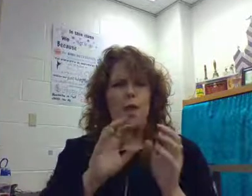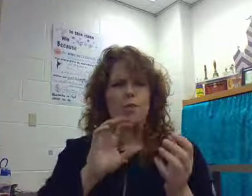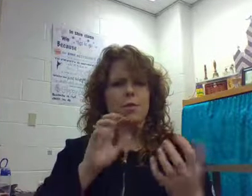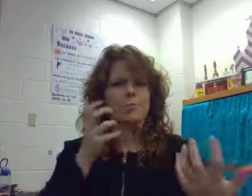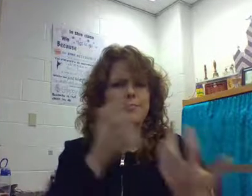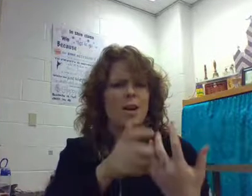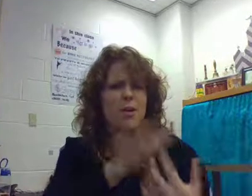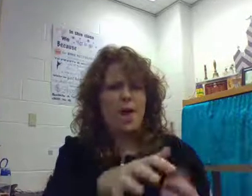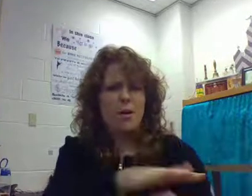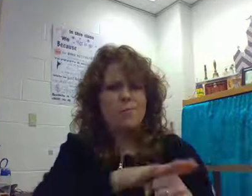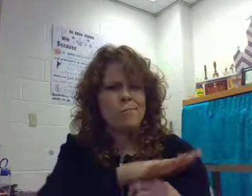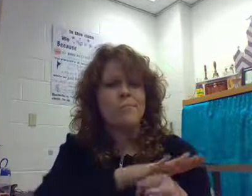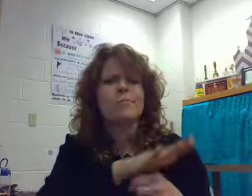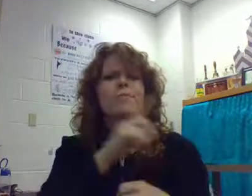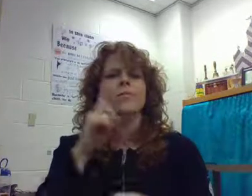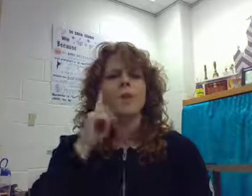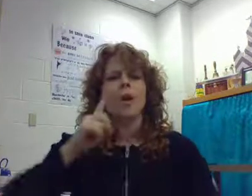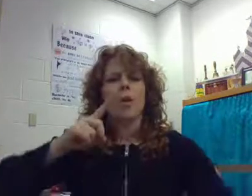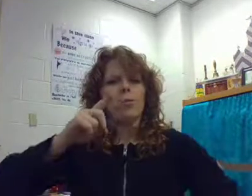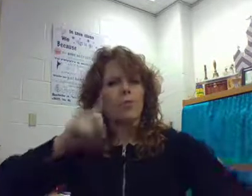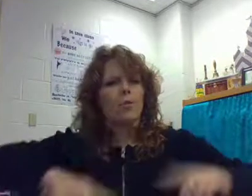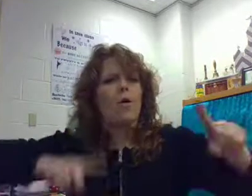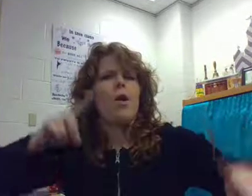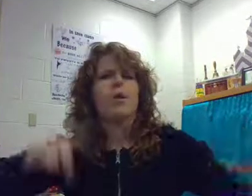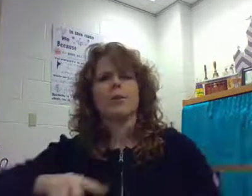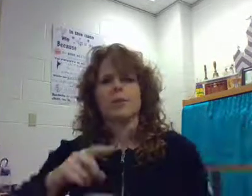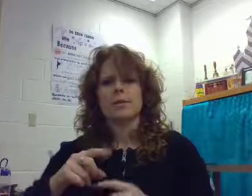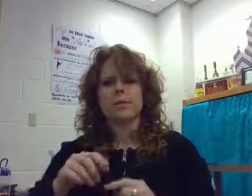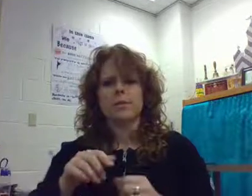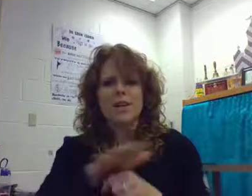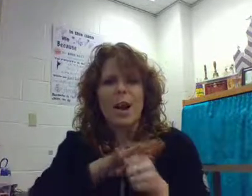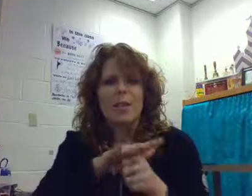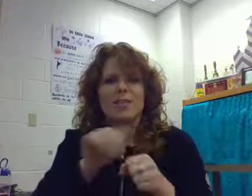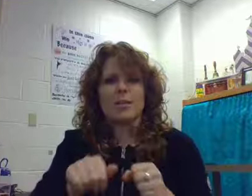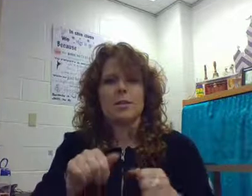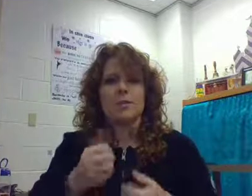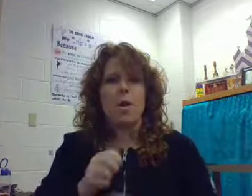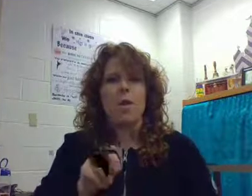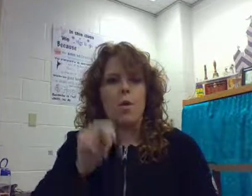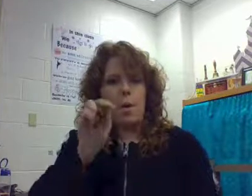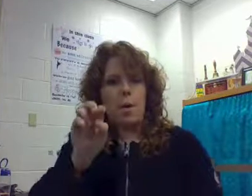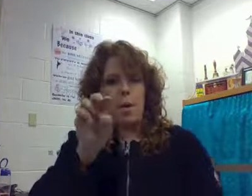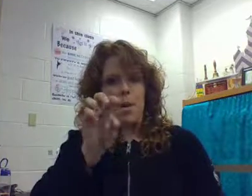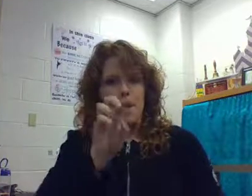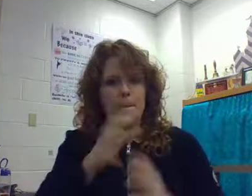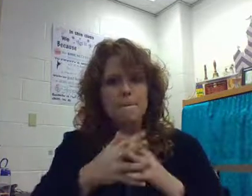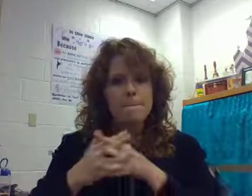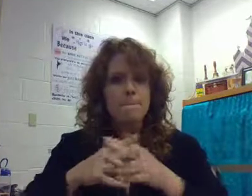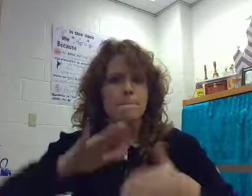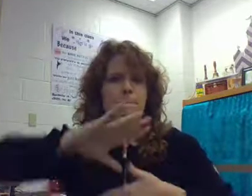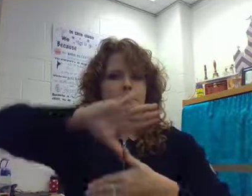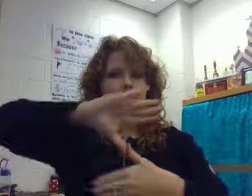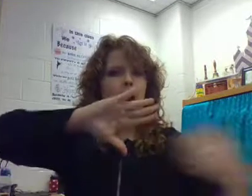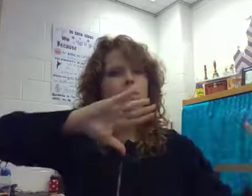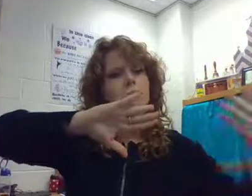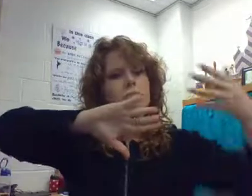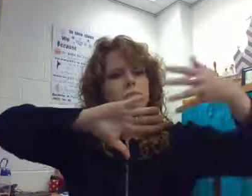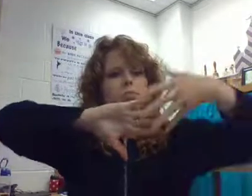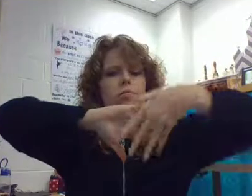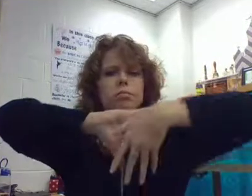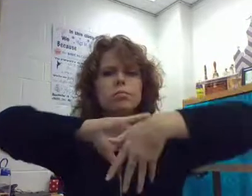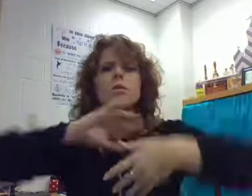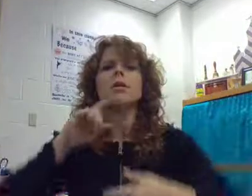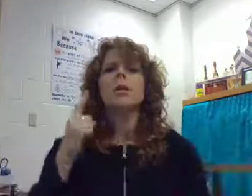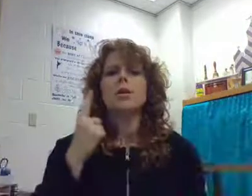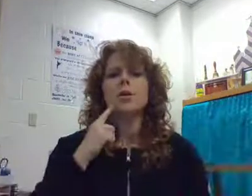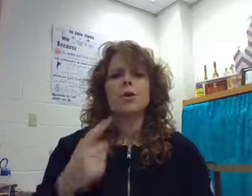A variety of natural environments appears across North America. Over time, early American Indians settled in areas that differed greatly